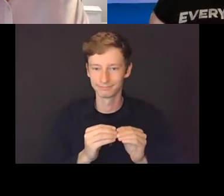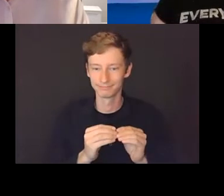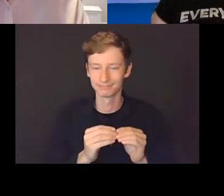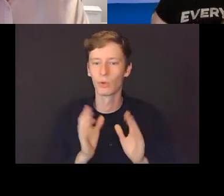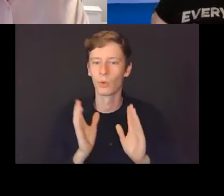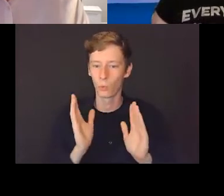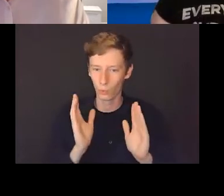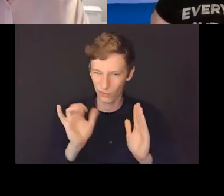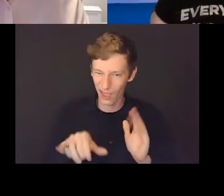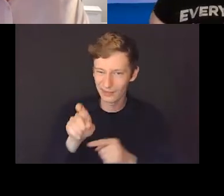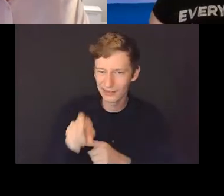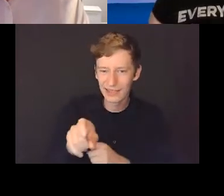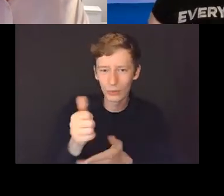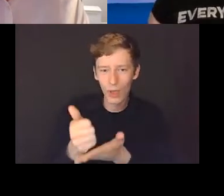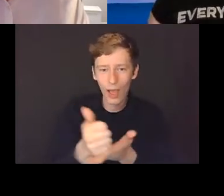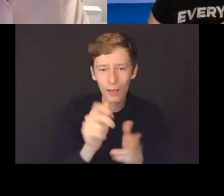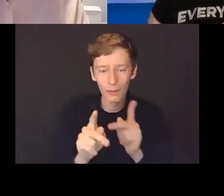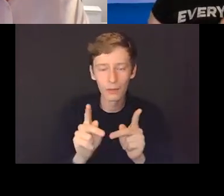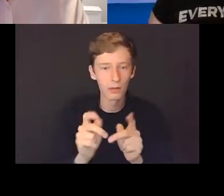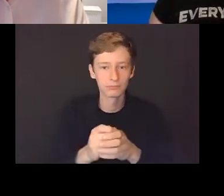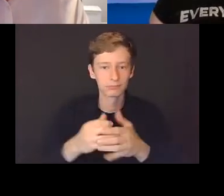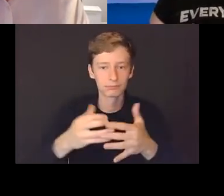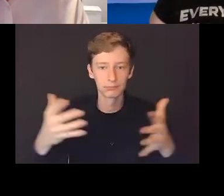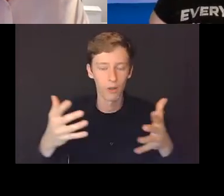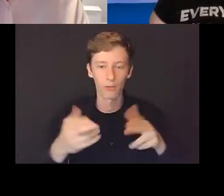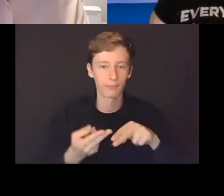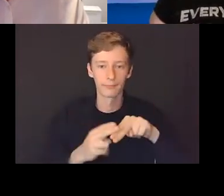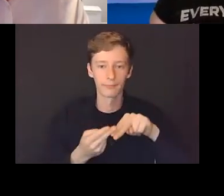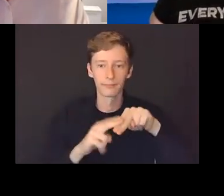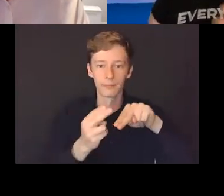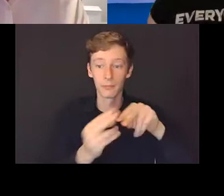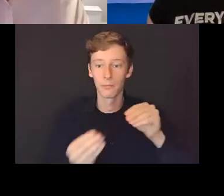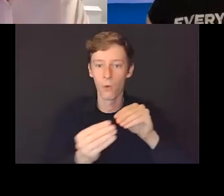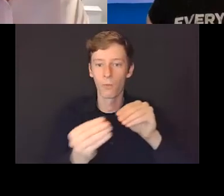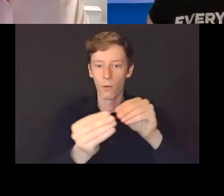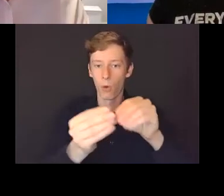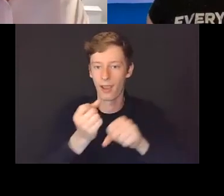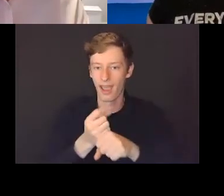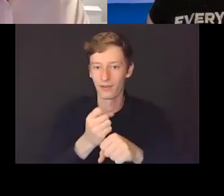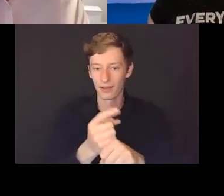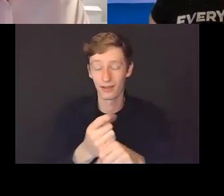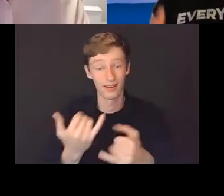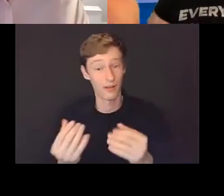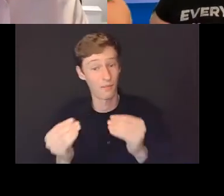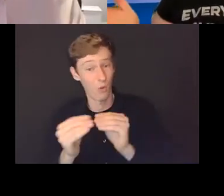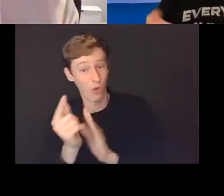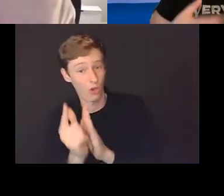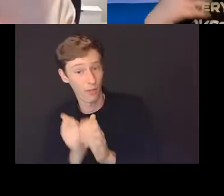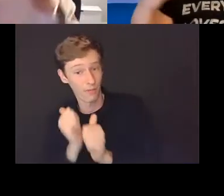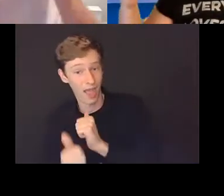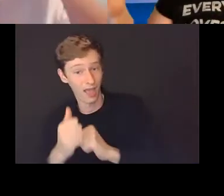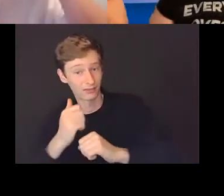and will continue to grow, especially as more and more regulations are enacted against abortion care, and